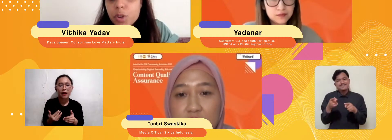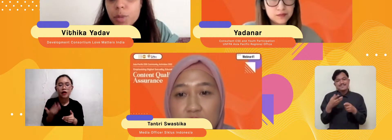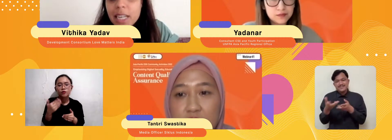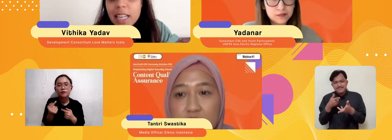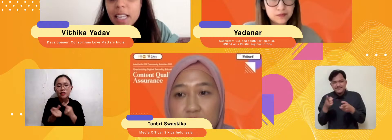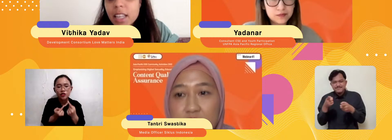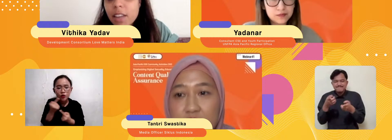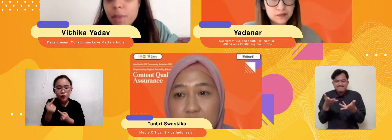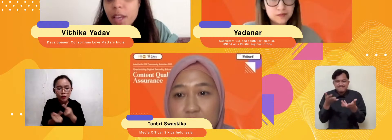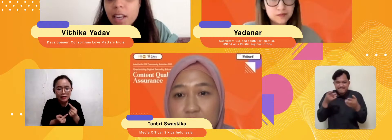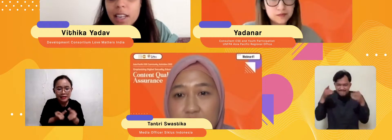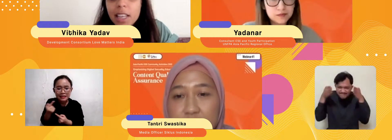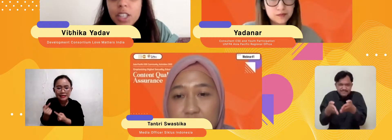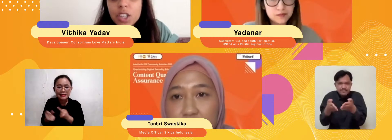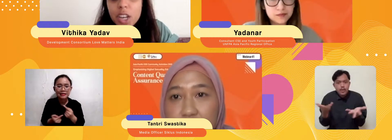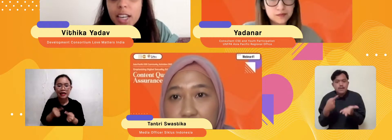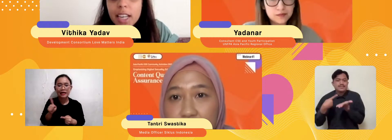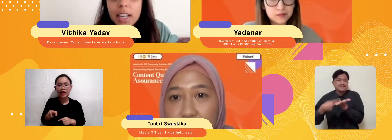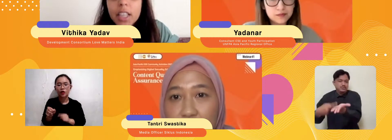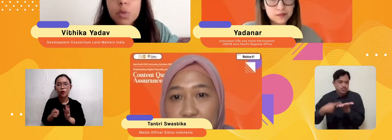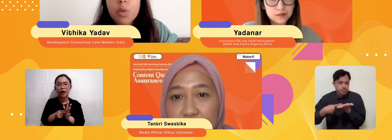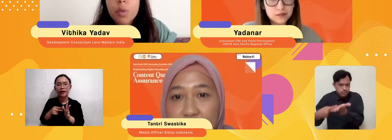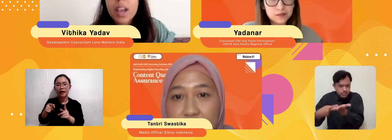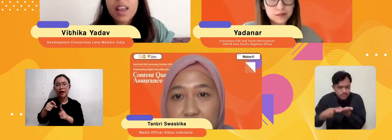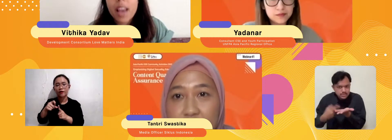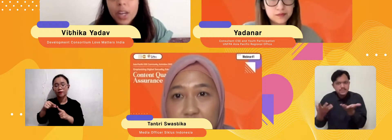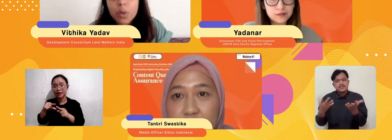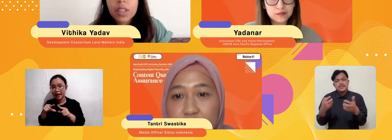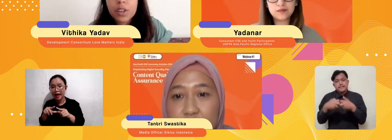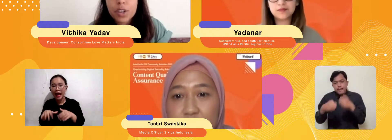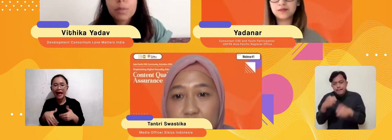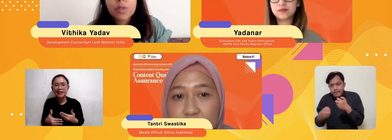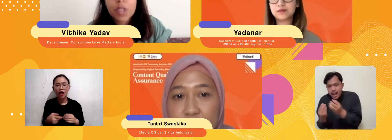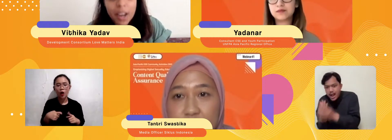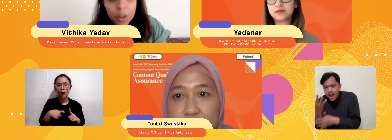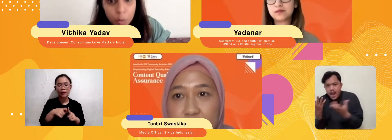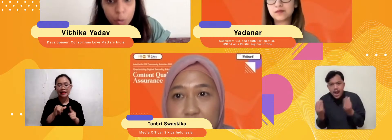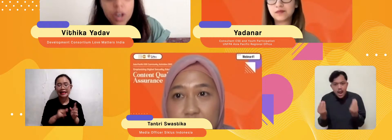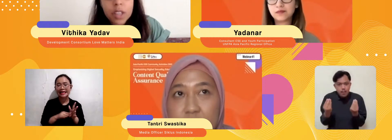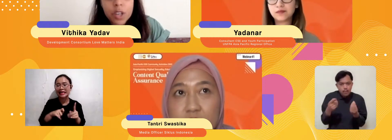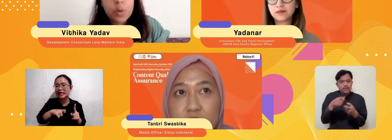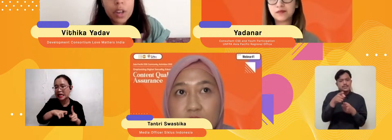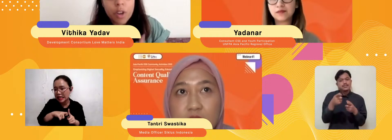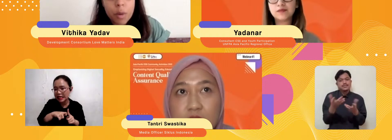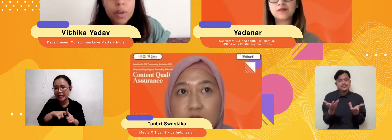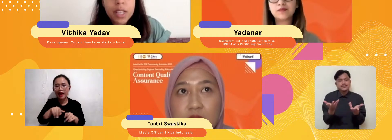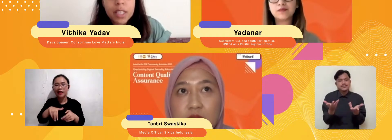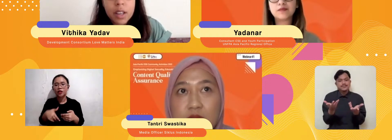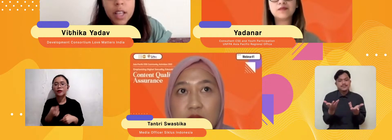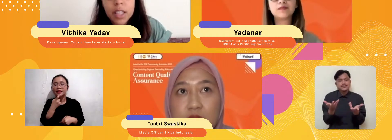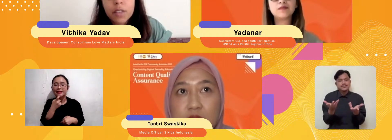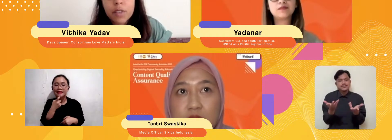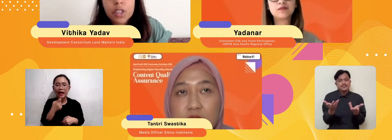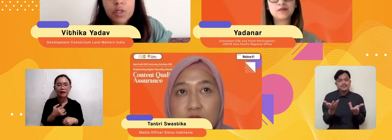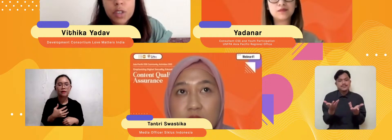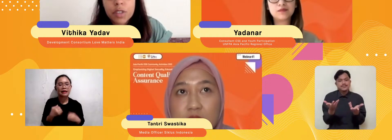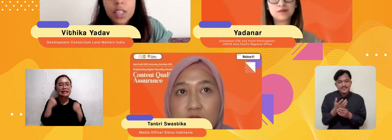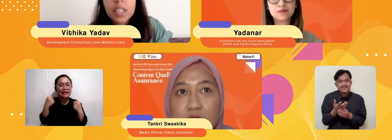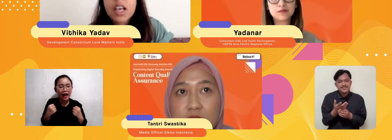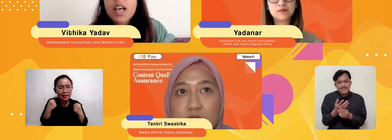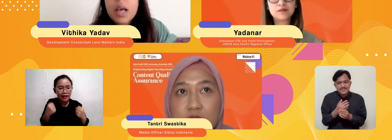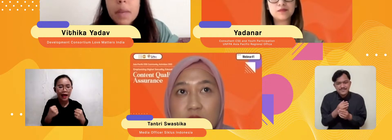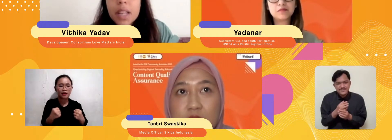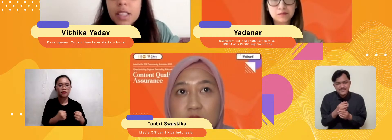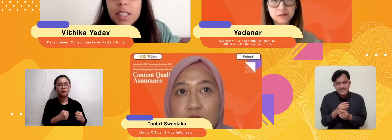Mary Stopes clinics and FPI clinics and generally clinics who we align with in terms of the kind of work they do and comprehensiveness of